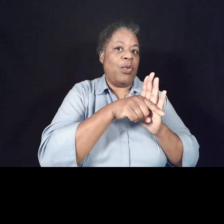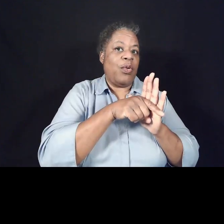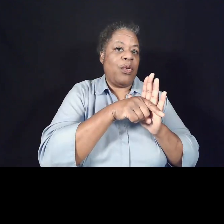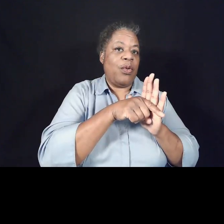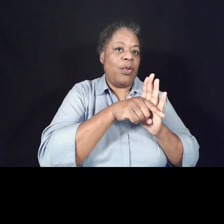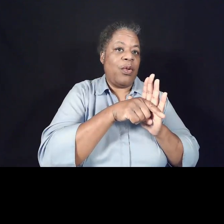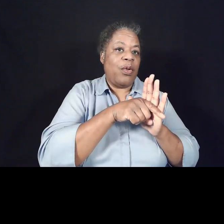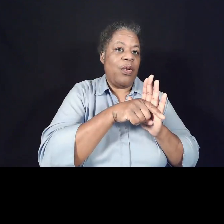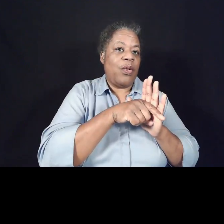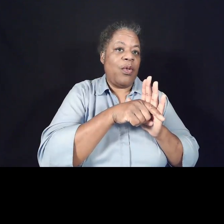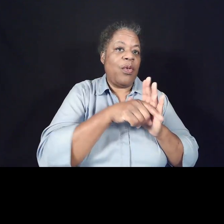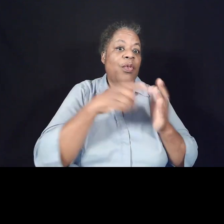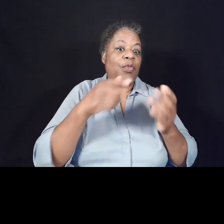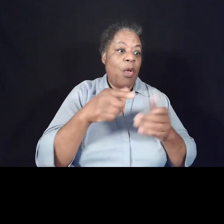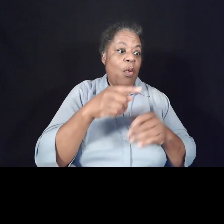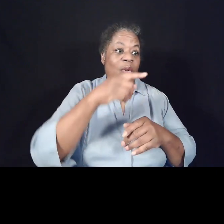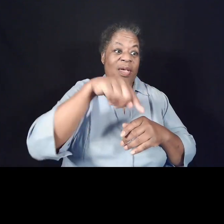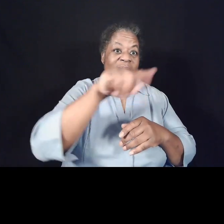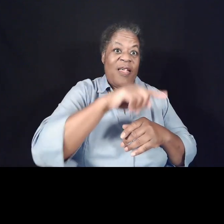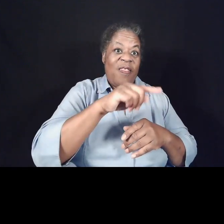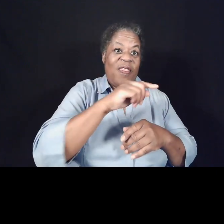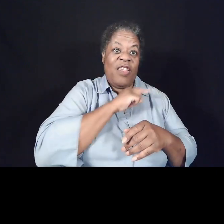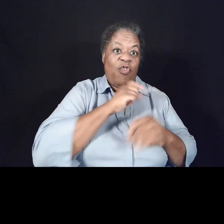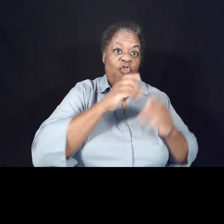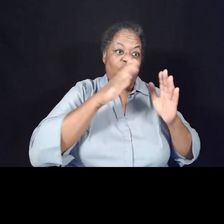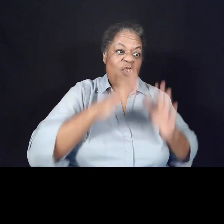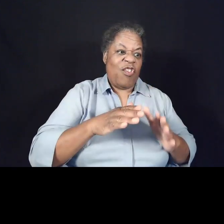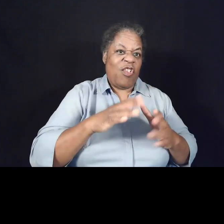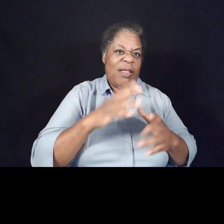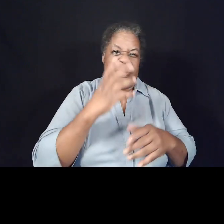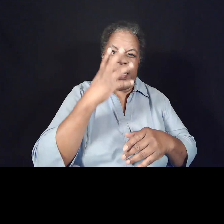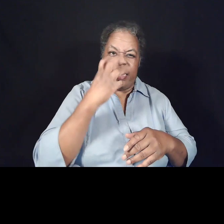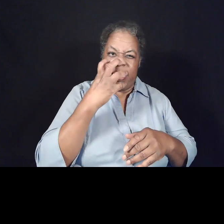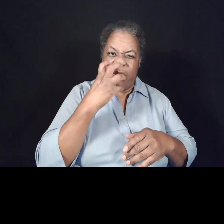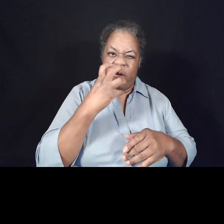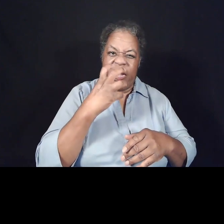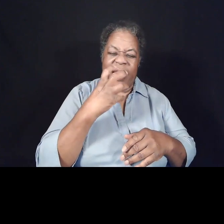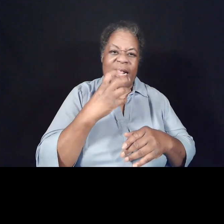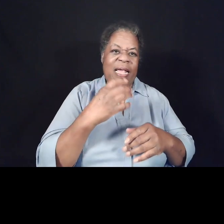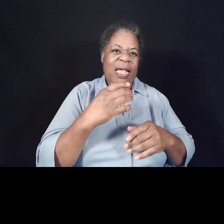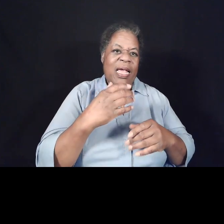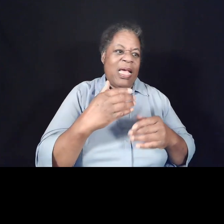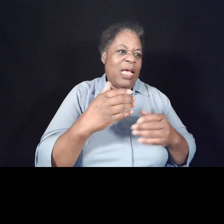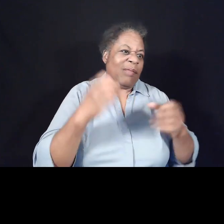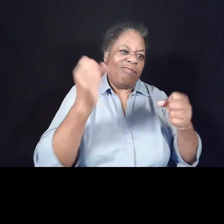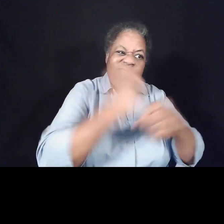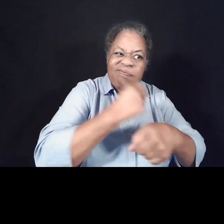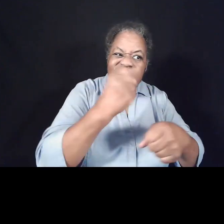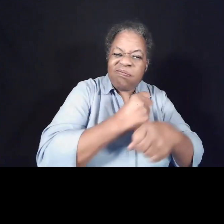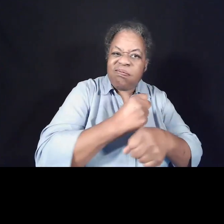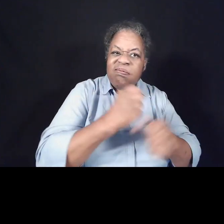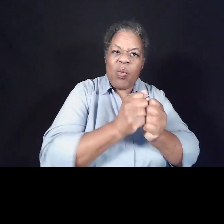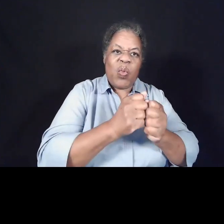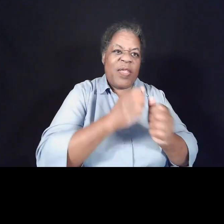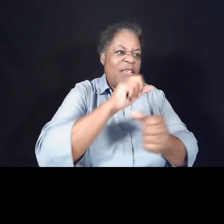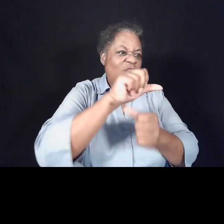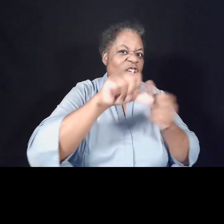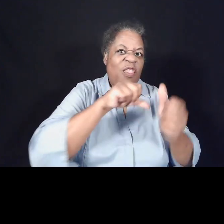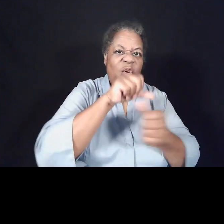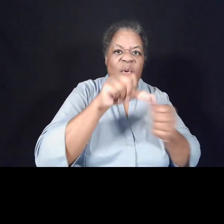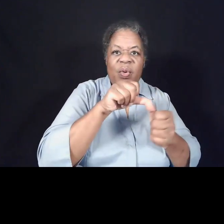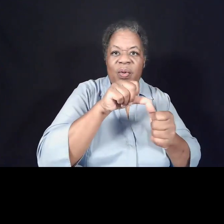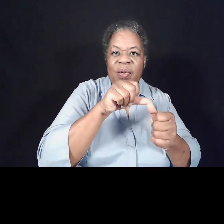So it appears these Christians were angry, getting verbally and maybe even physically violent with each other.